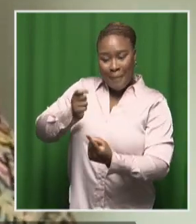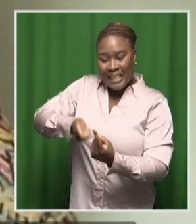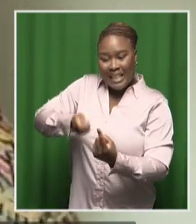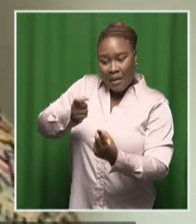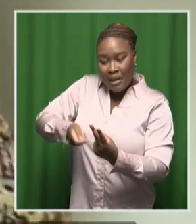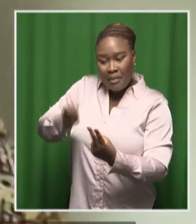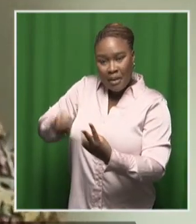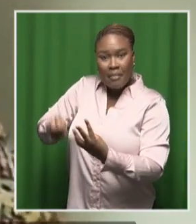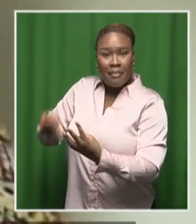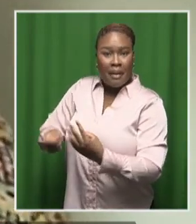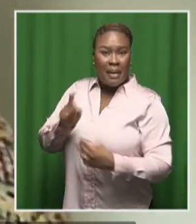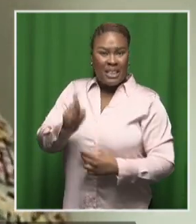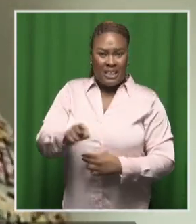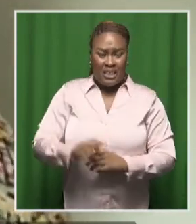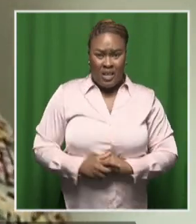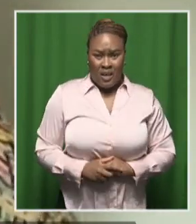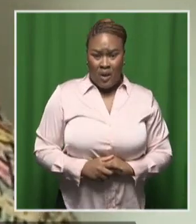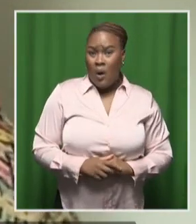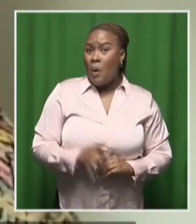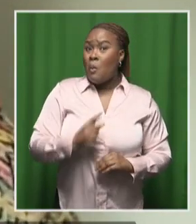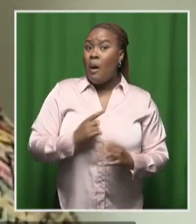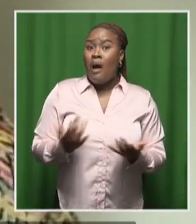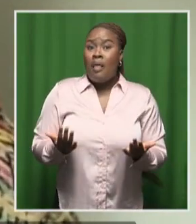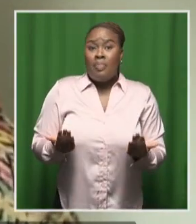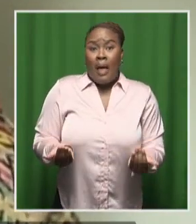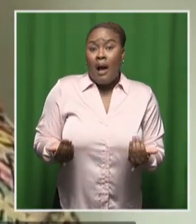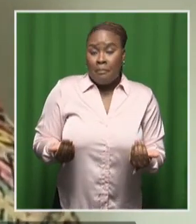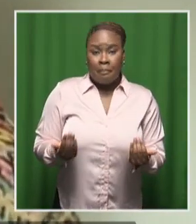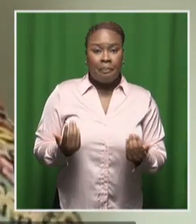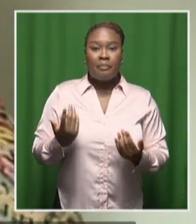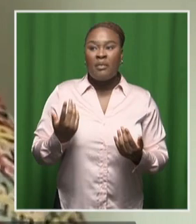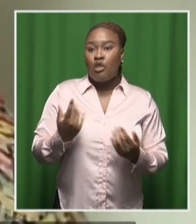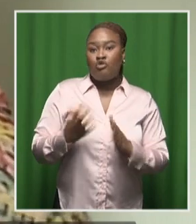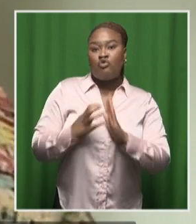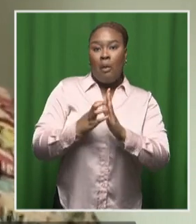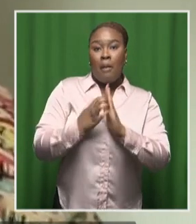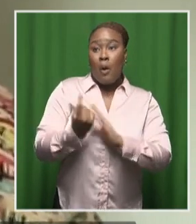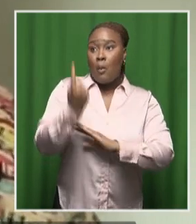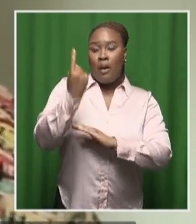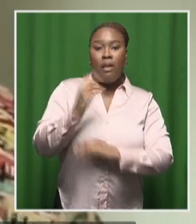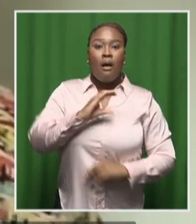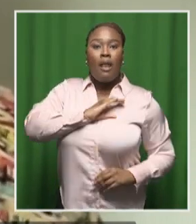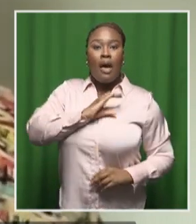is we have, for example, this a client.